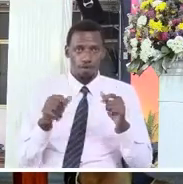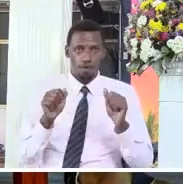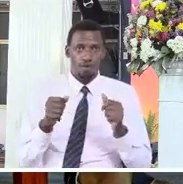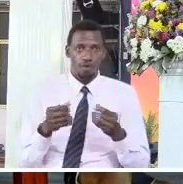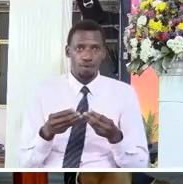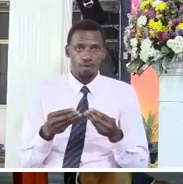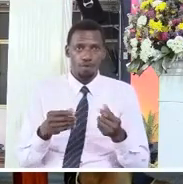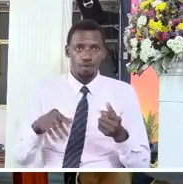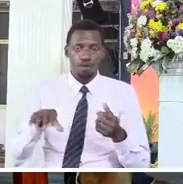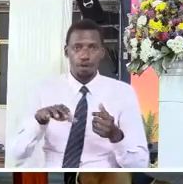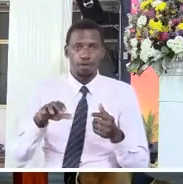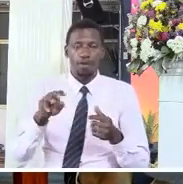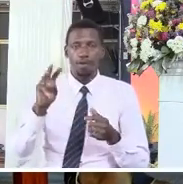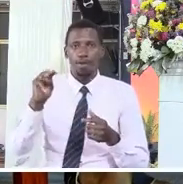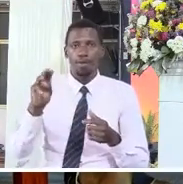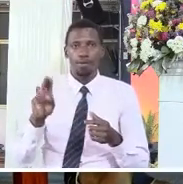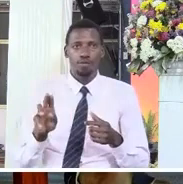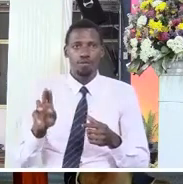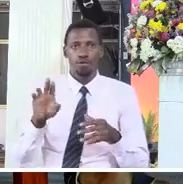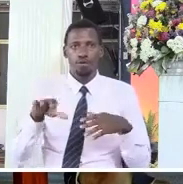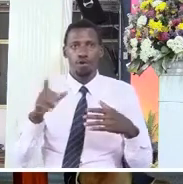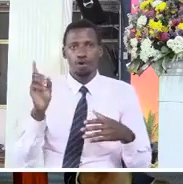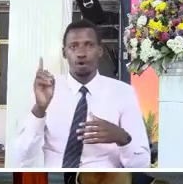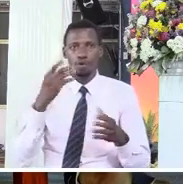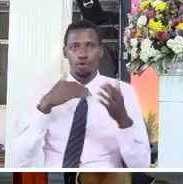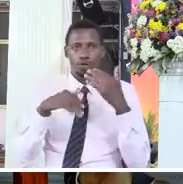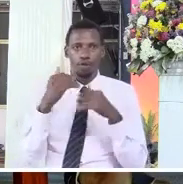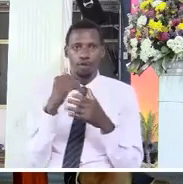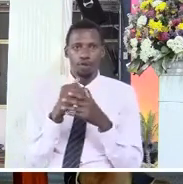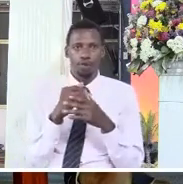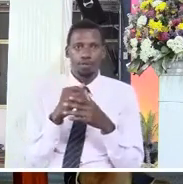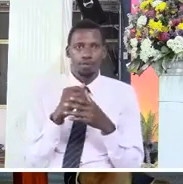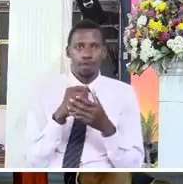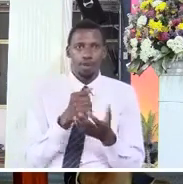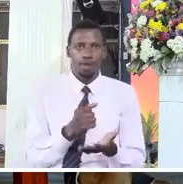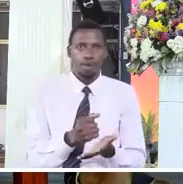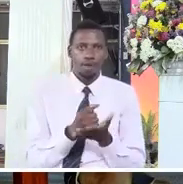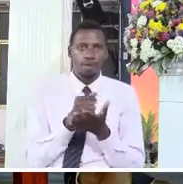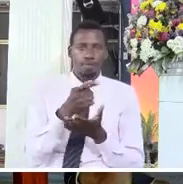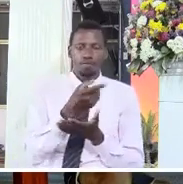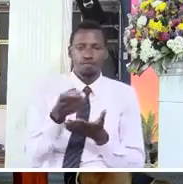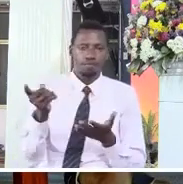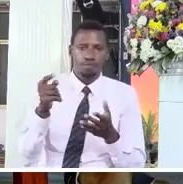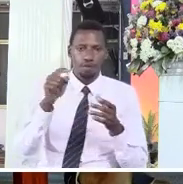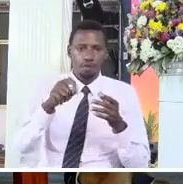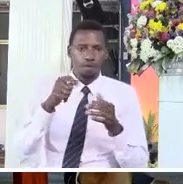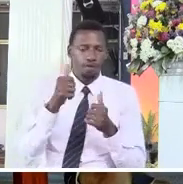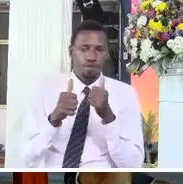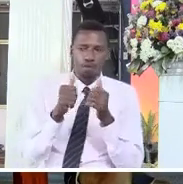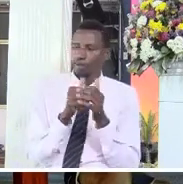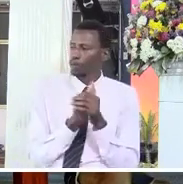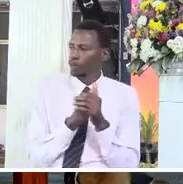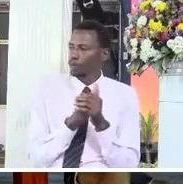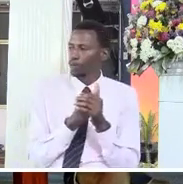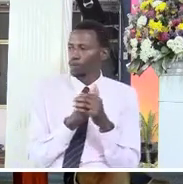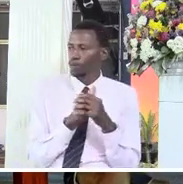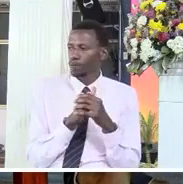in multimedia or University of Nairobi, what help do you need now?